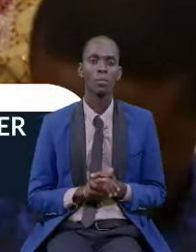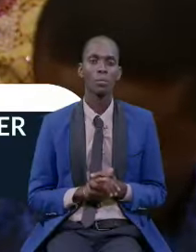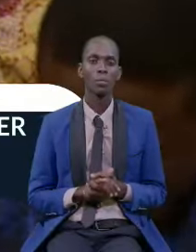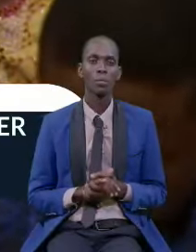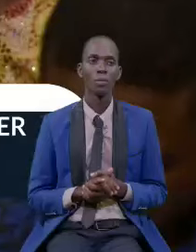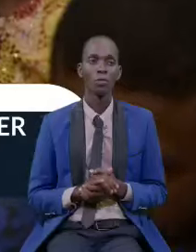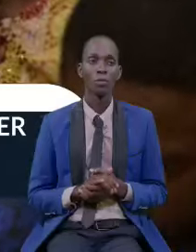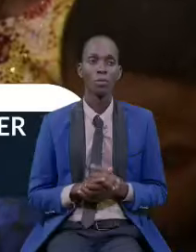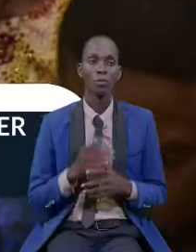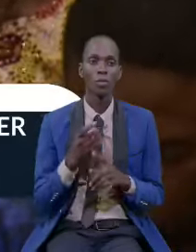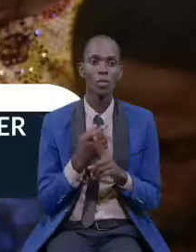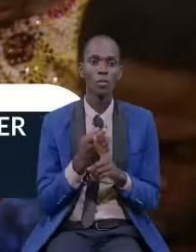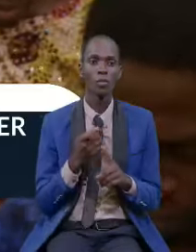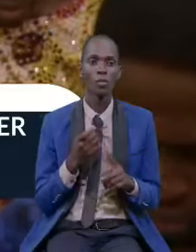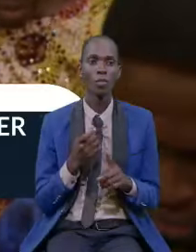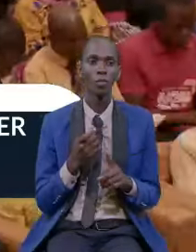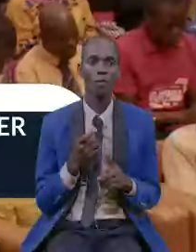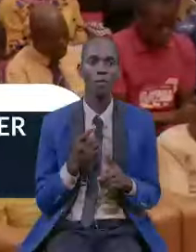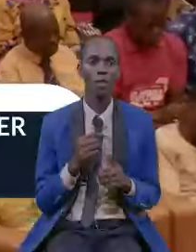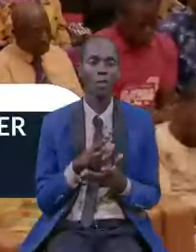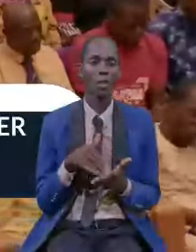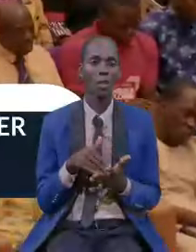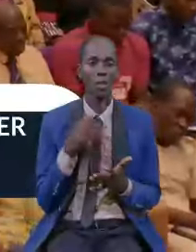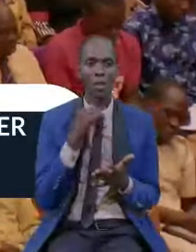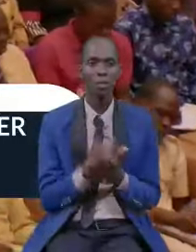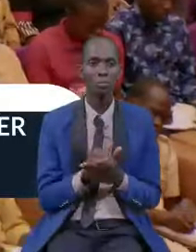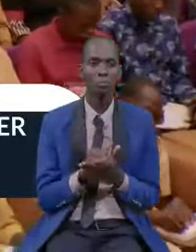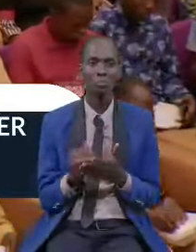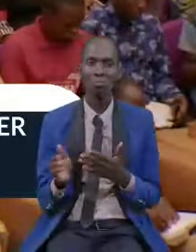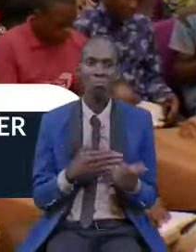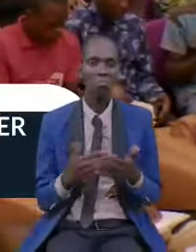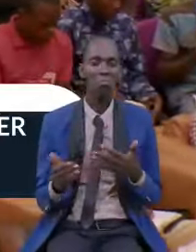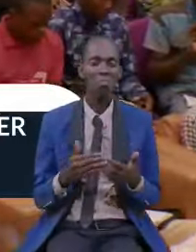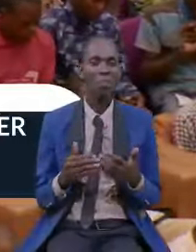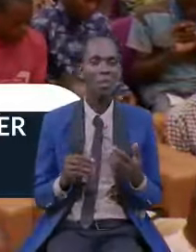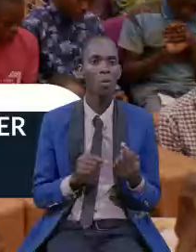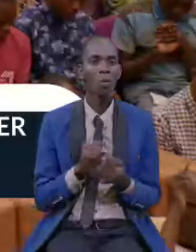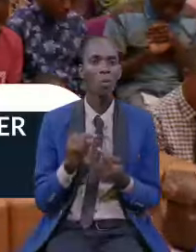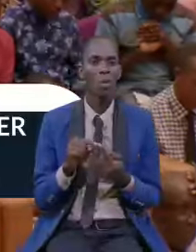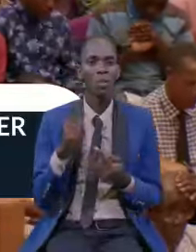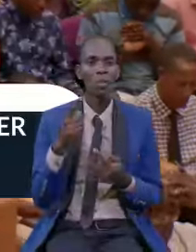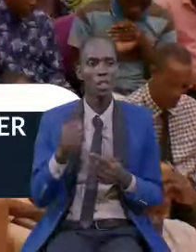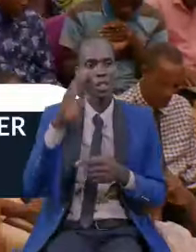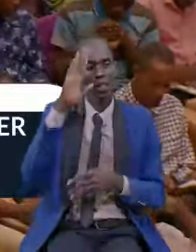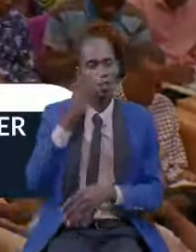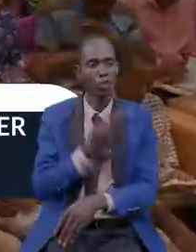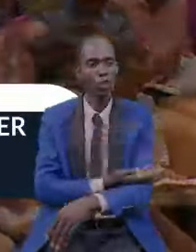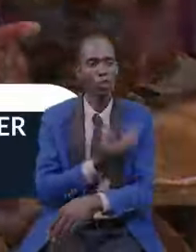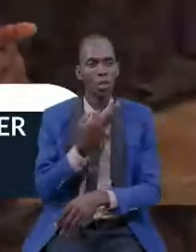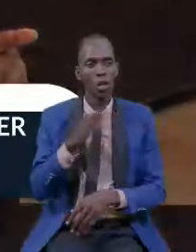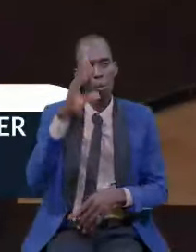middle part there. It says, nevertheless, when the Son of